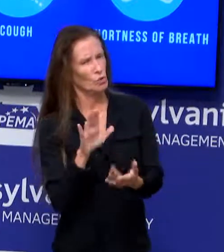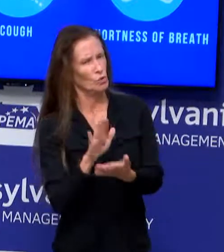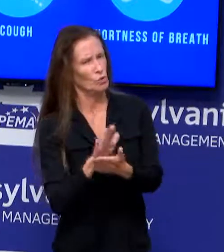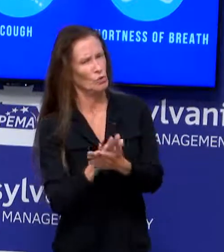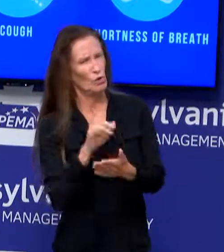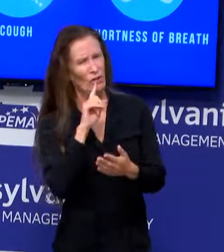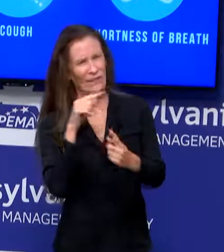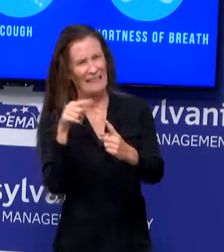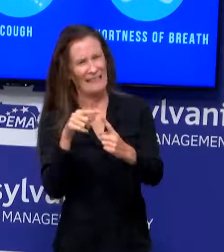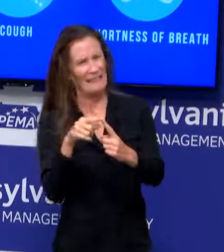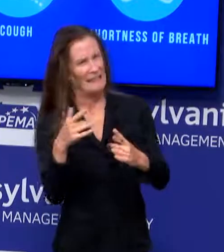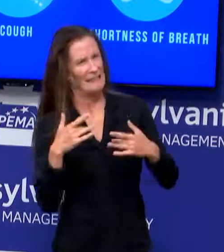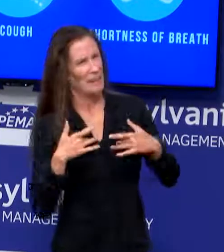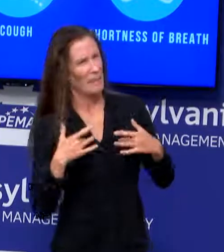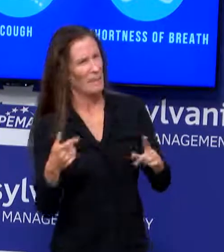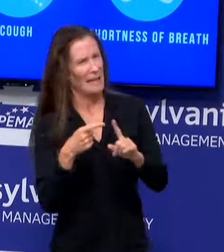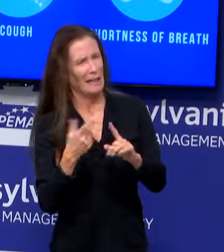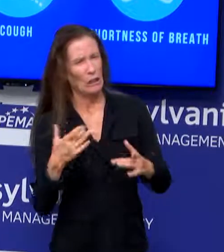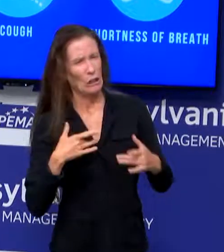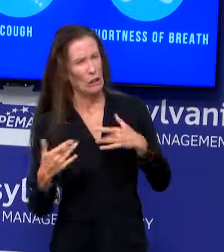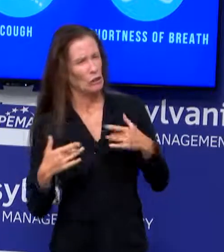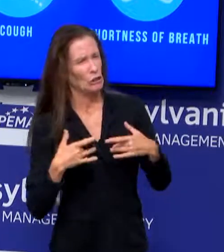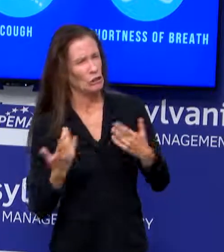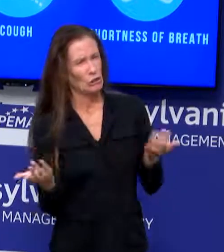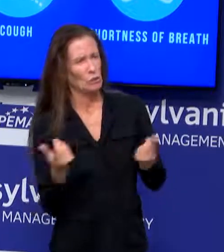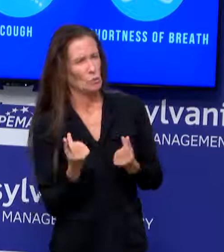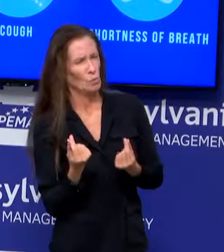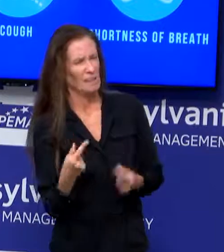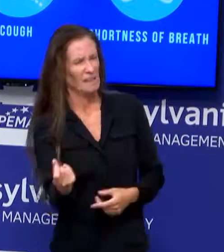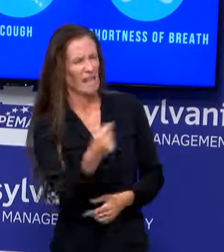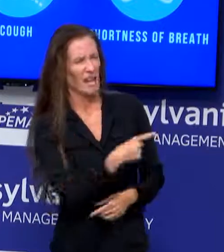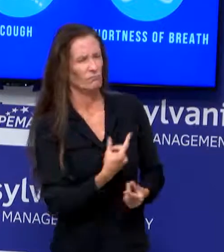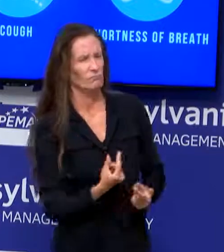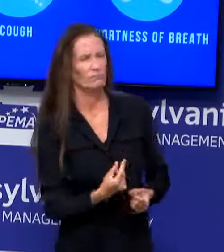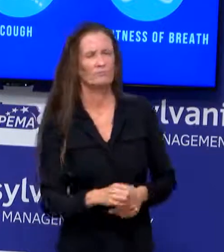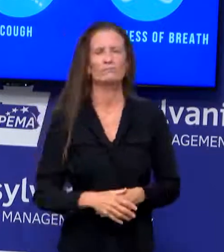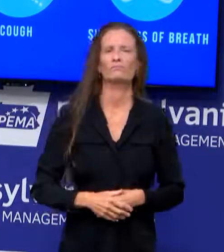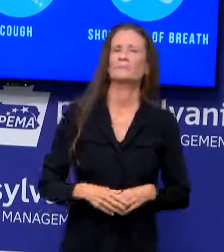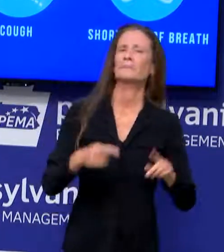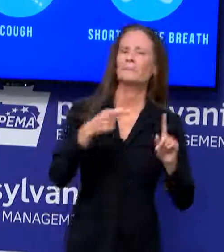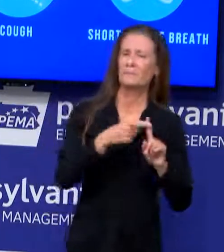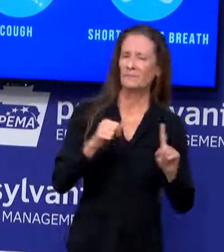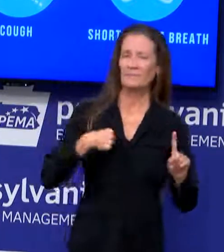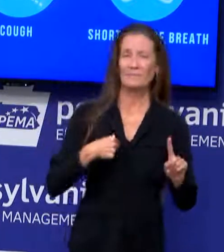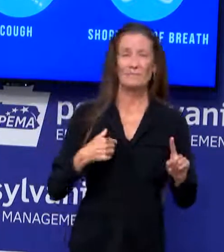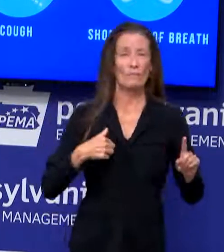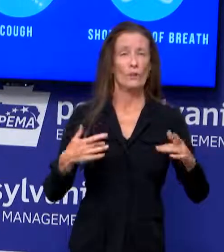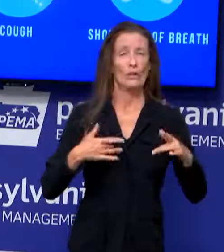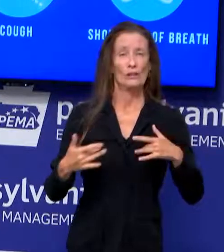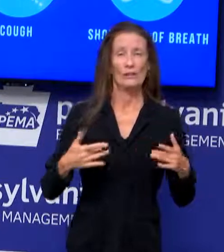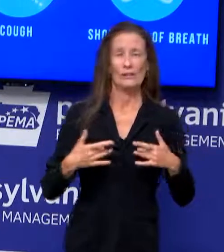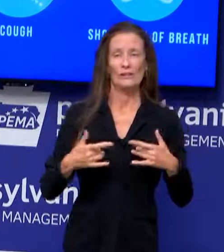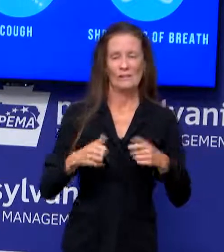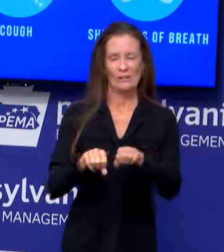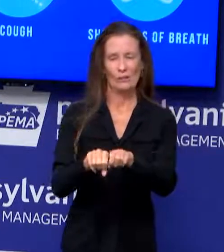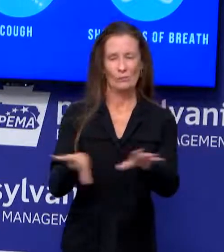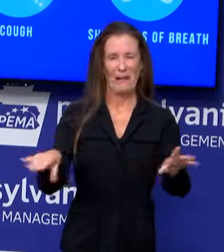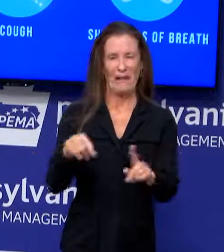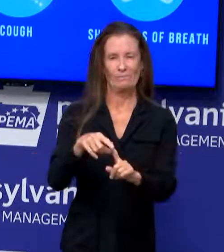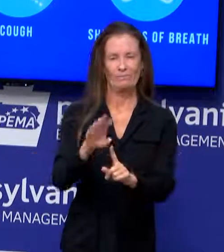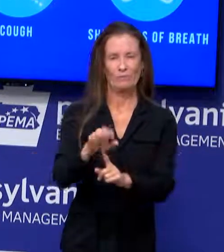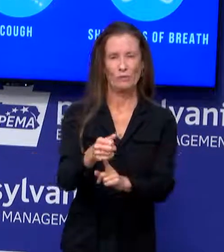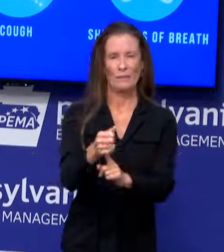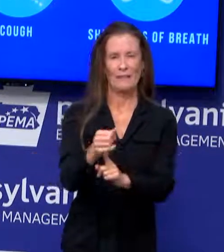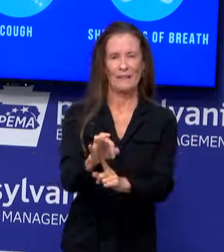greatest concern? Well, my greatest concern is that there is spread of COVID-19. So we are watching very closely what's happening in